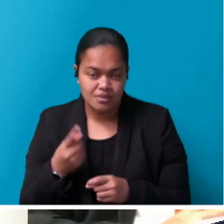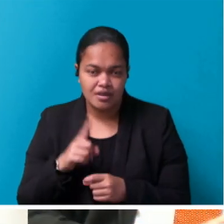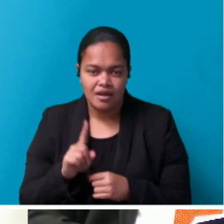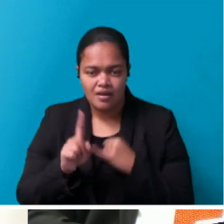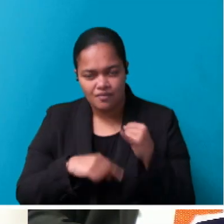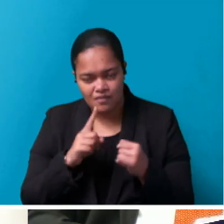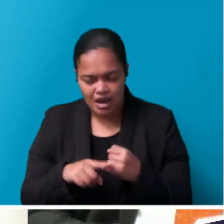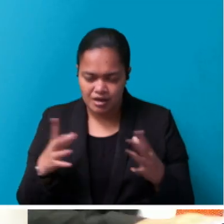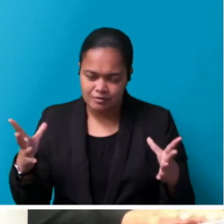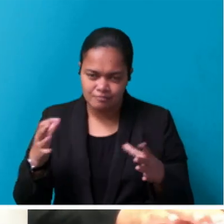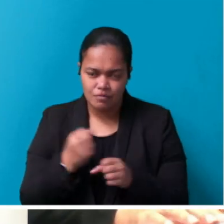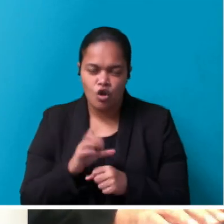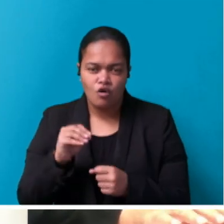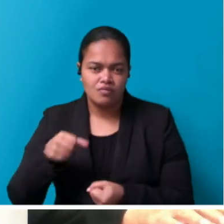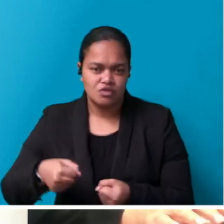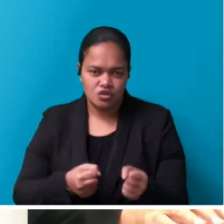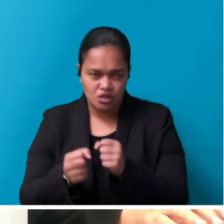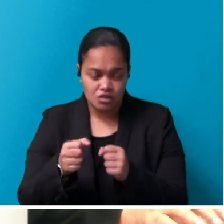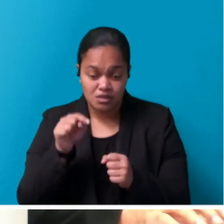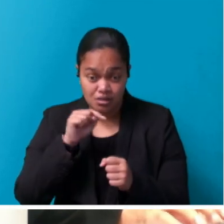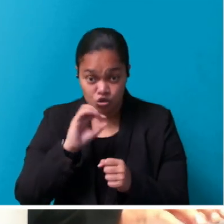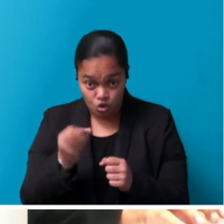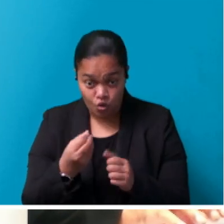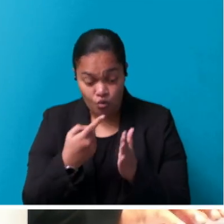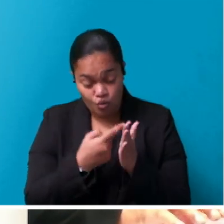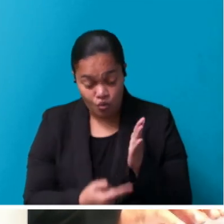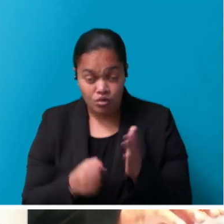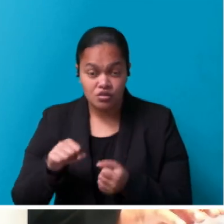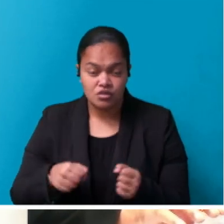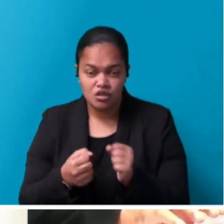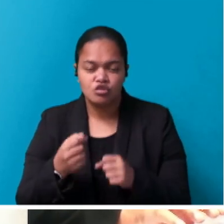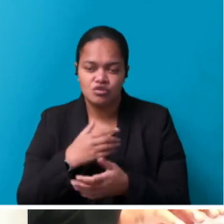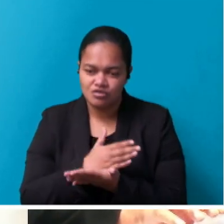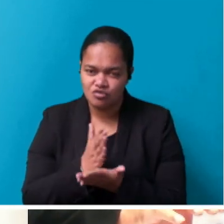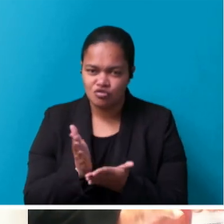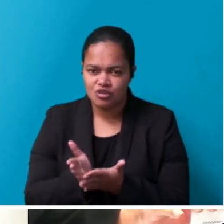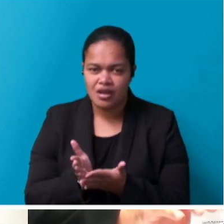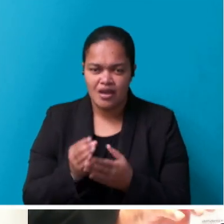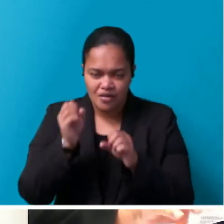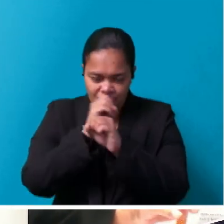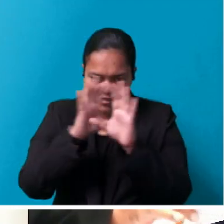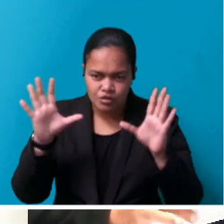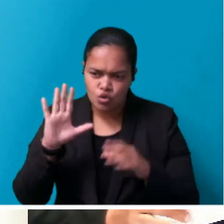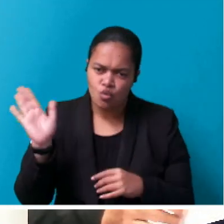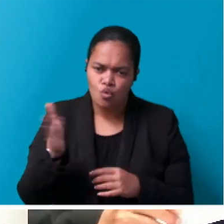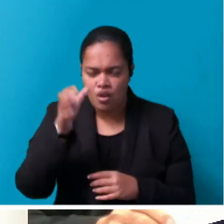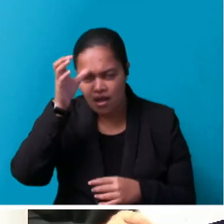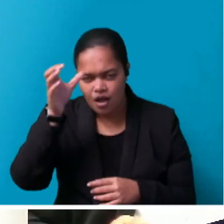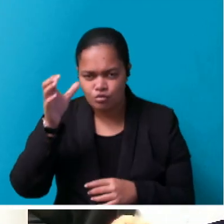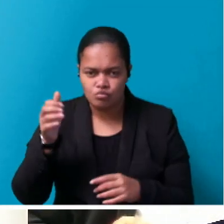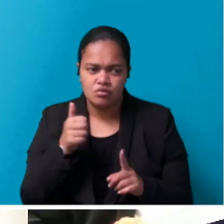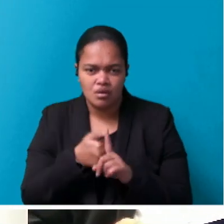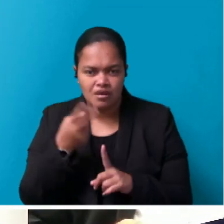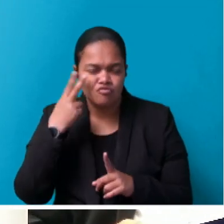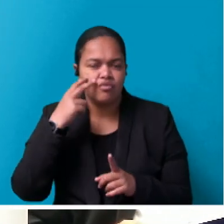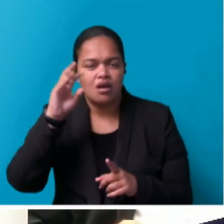finalization of the strategy. This strategy reflects a shared vision a whole-of-country approach that